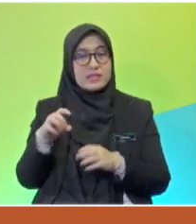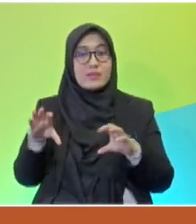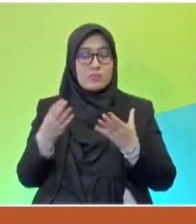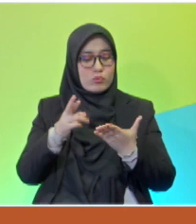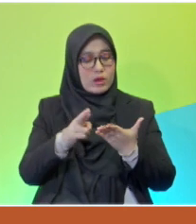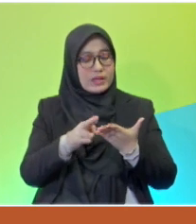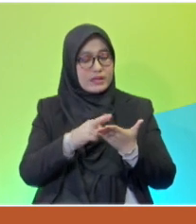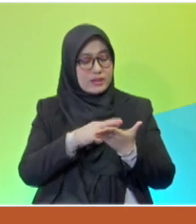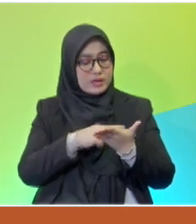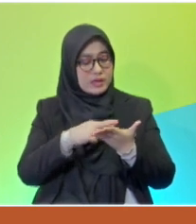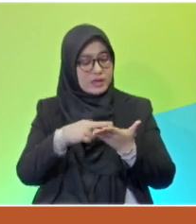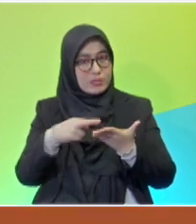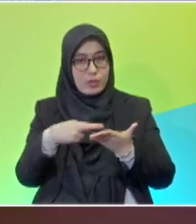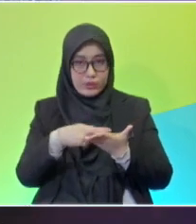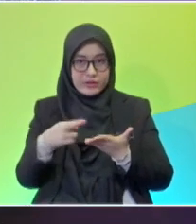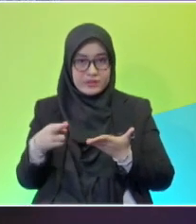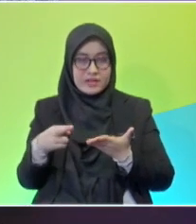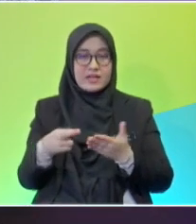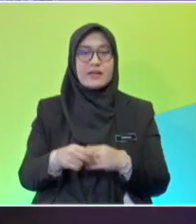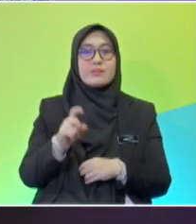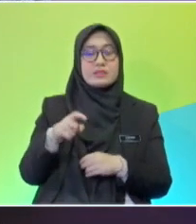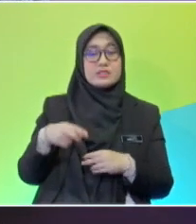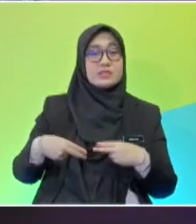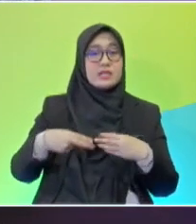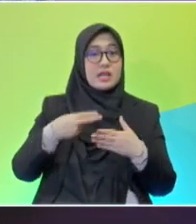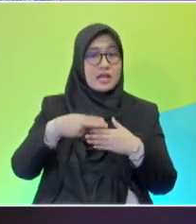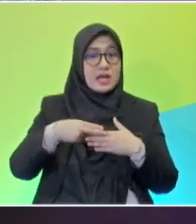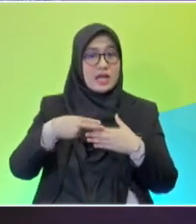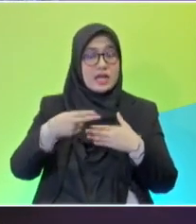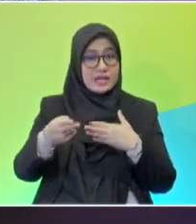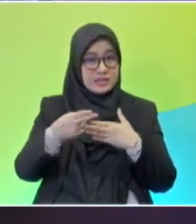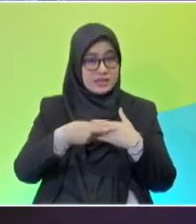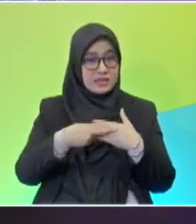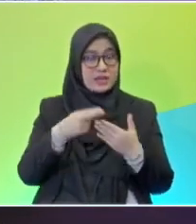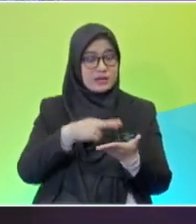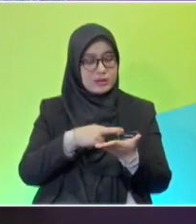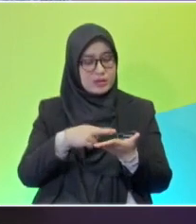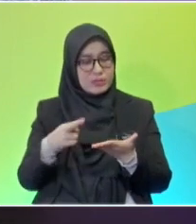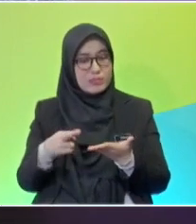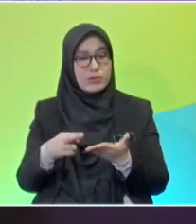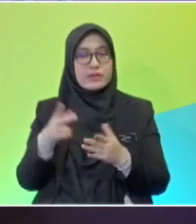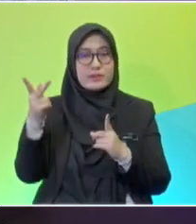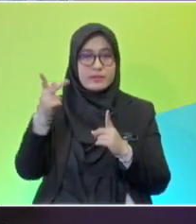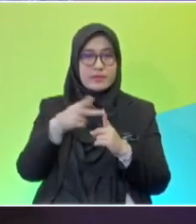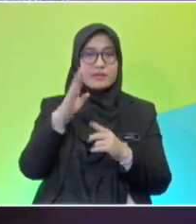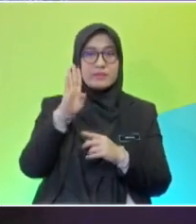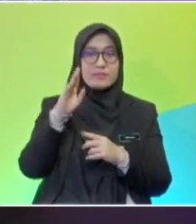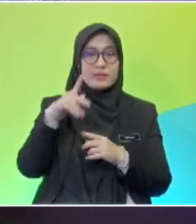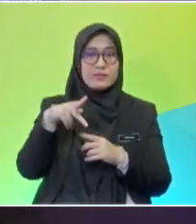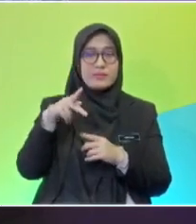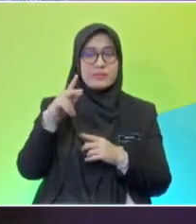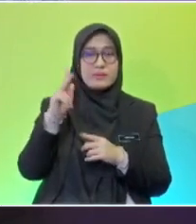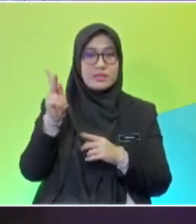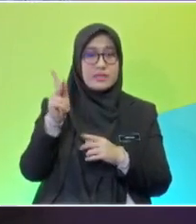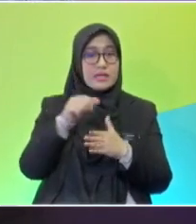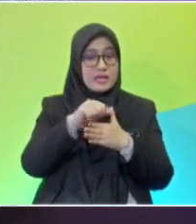2 reports that we have to submit to the BPK at the end of the year. And at the